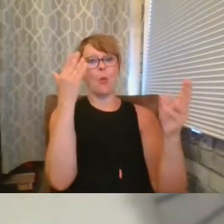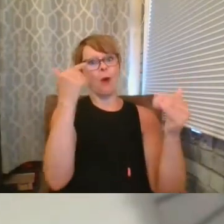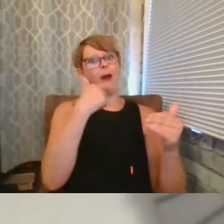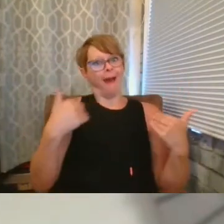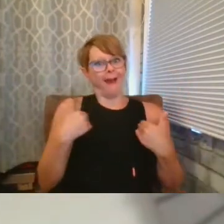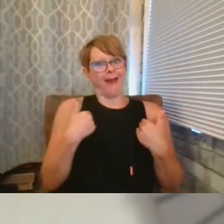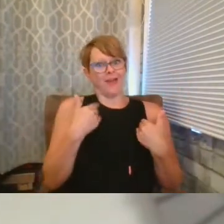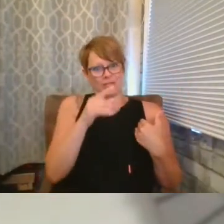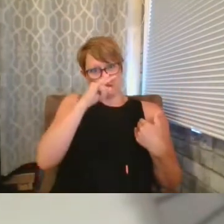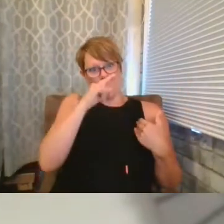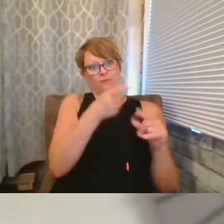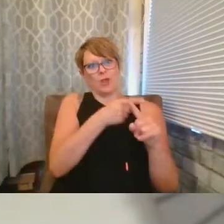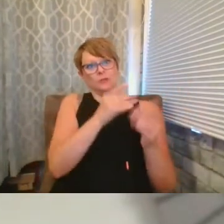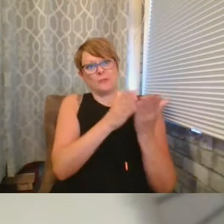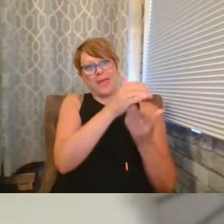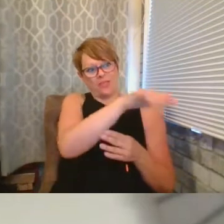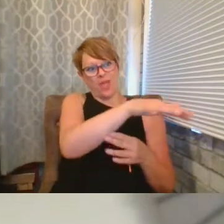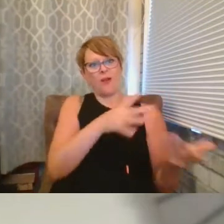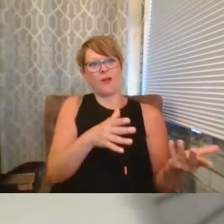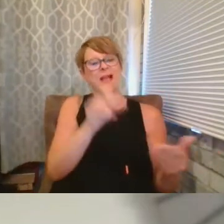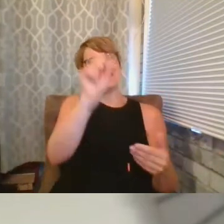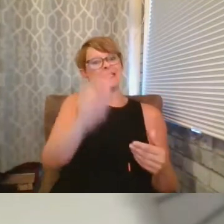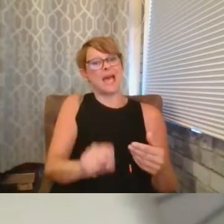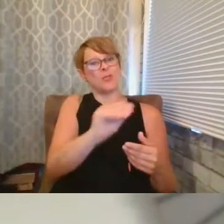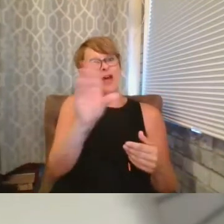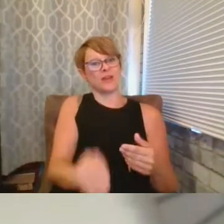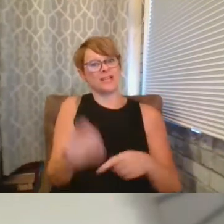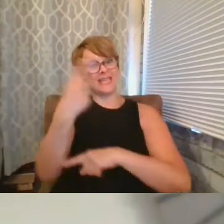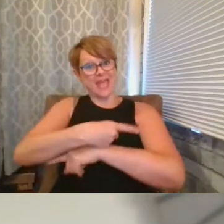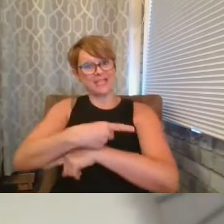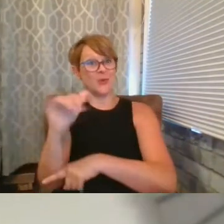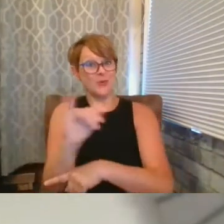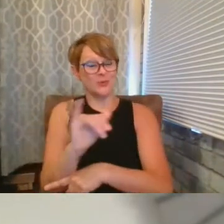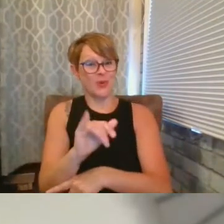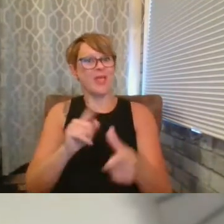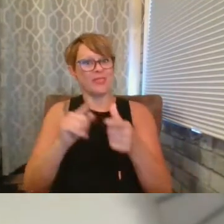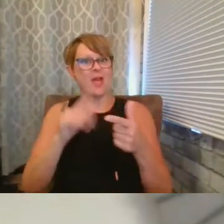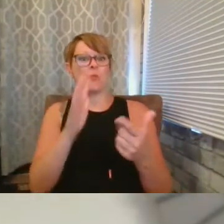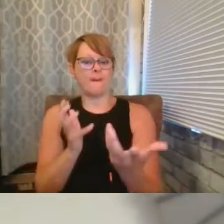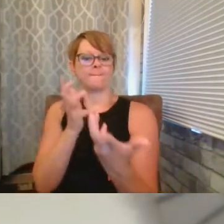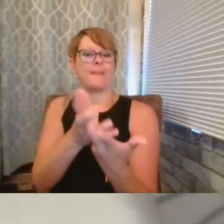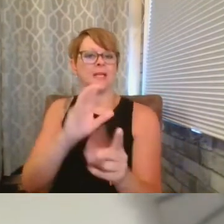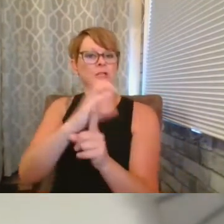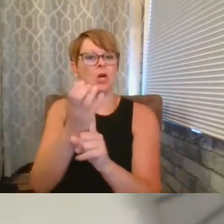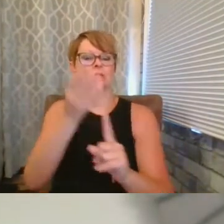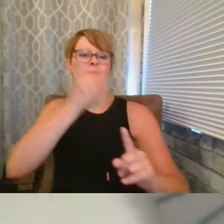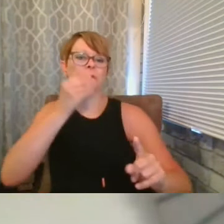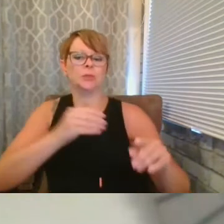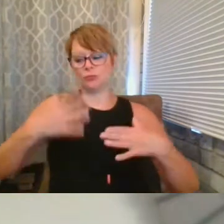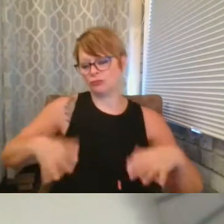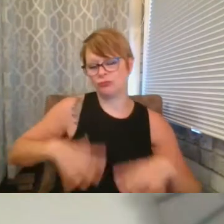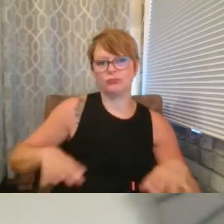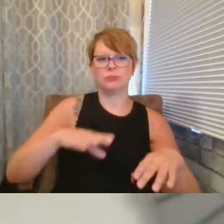did South Africa Day, so they could incorporate the culture. Then I did an Indian day and a Bangladeshi day,